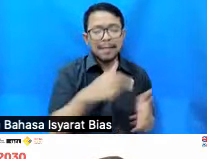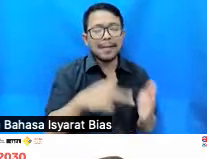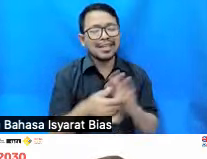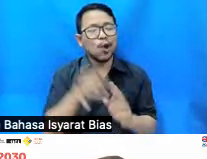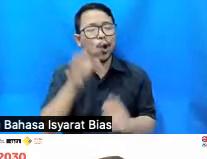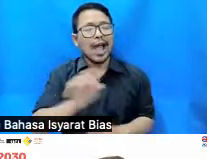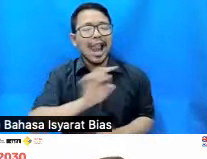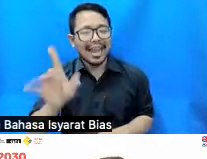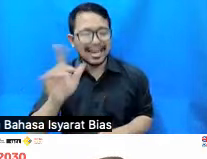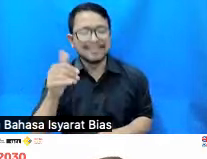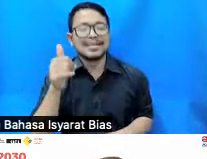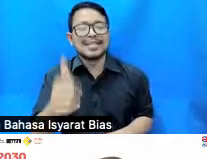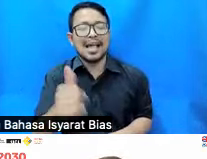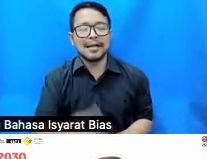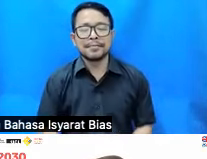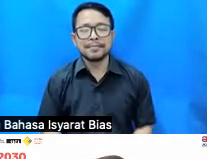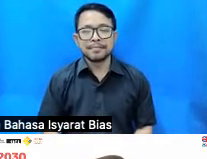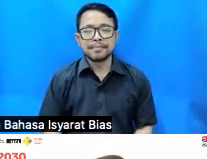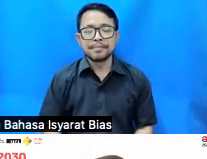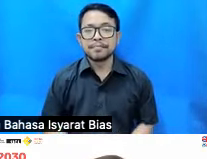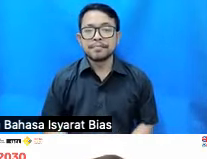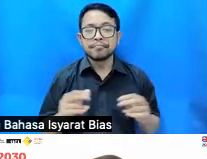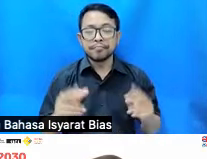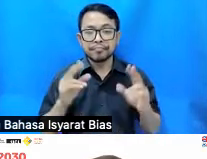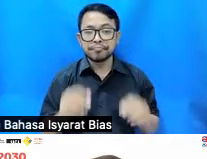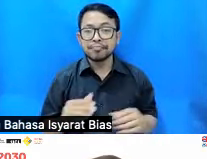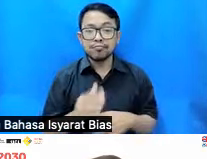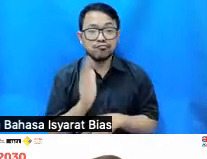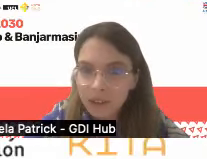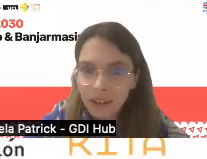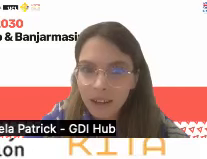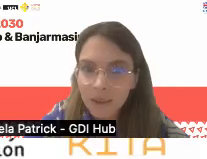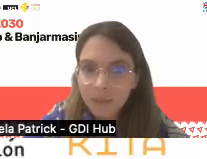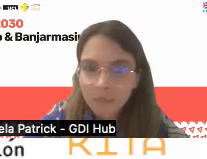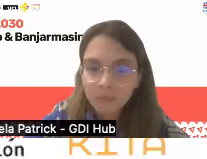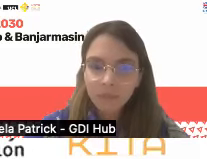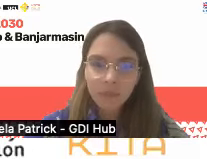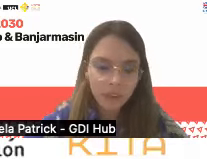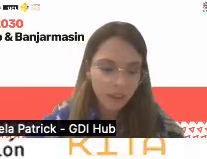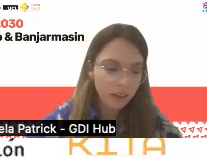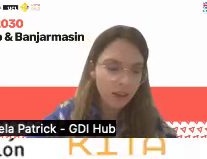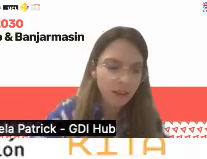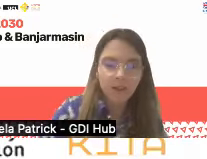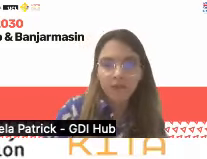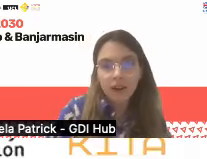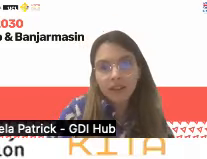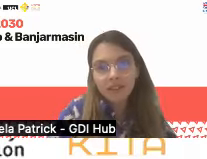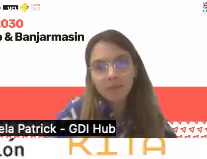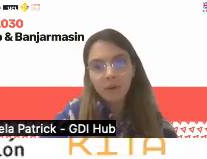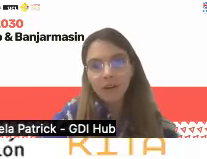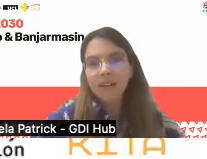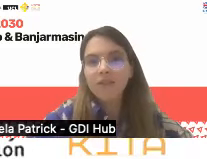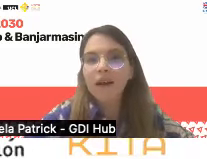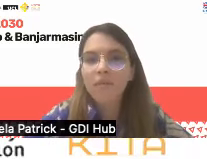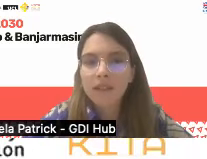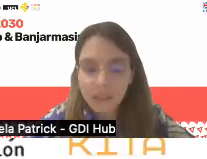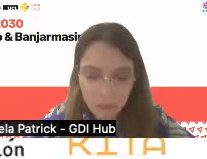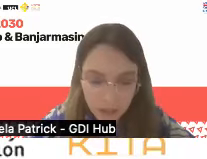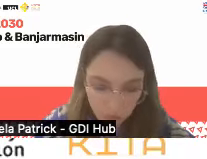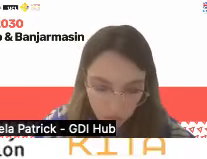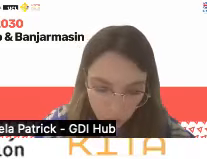So I thought I'd conclude by sharing what we think an inclusive Solo looks like. So the first point is